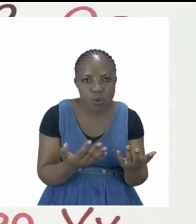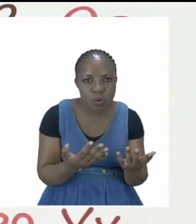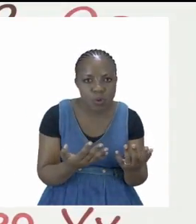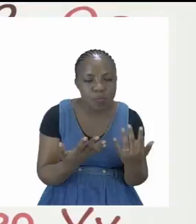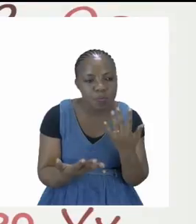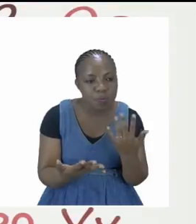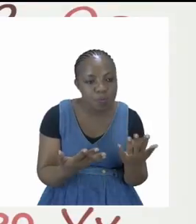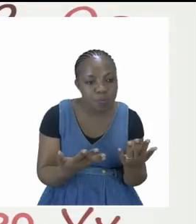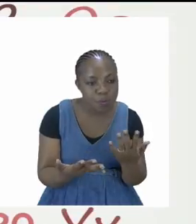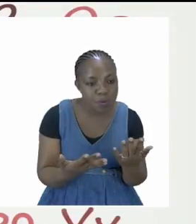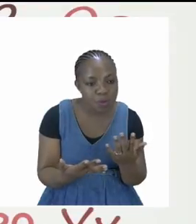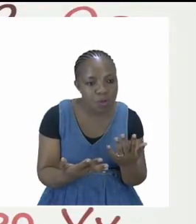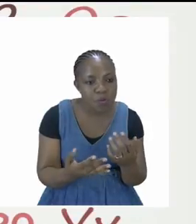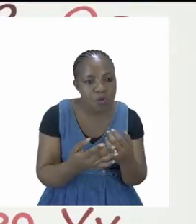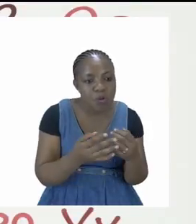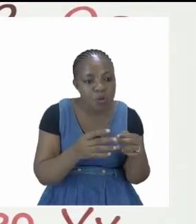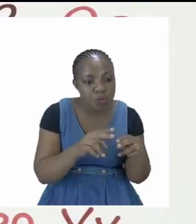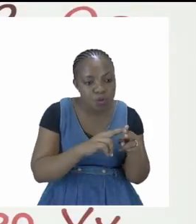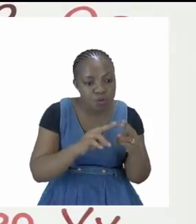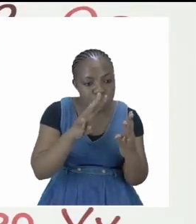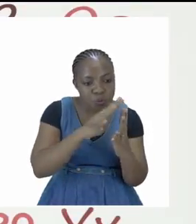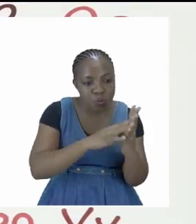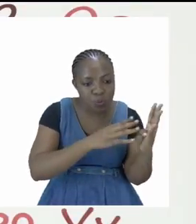82, 83,